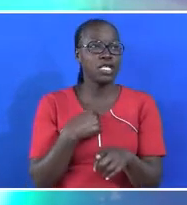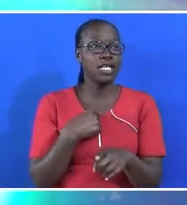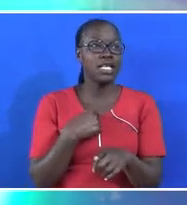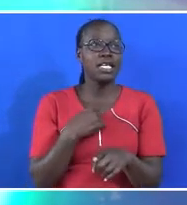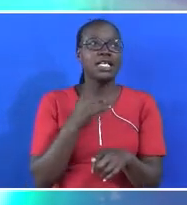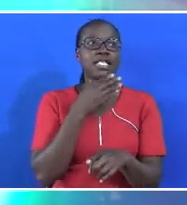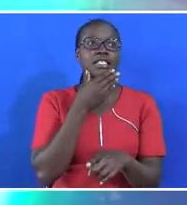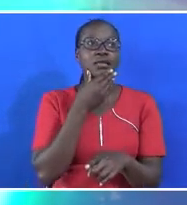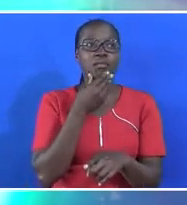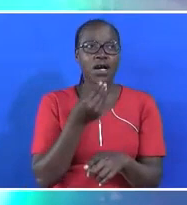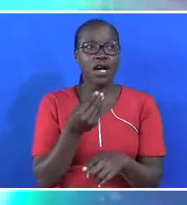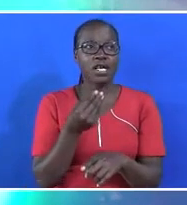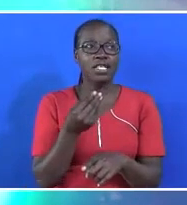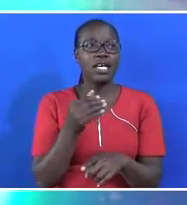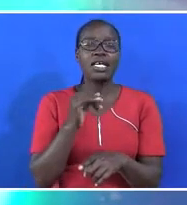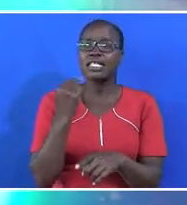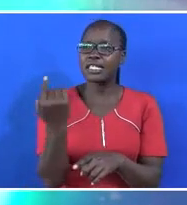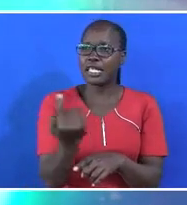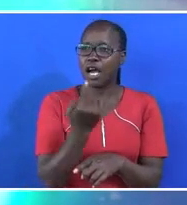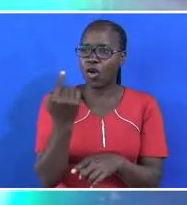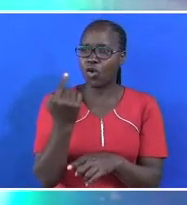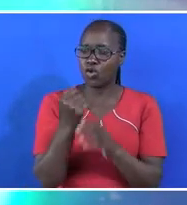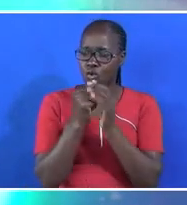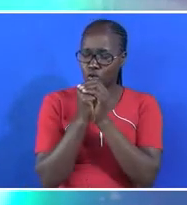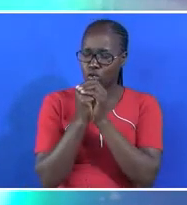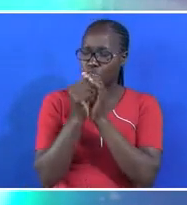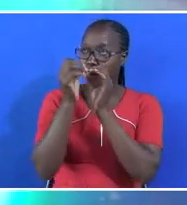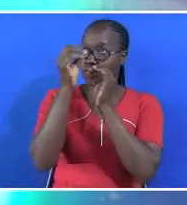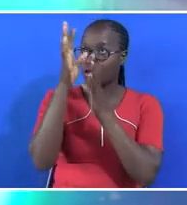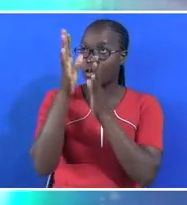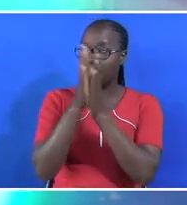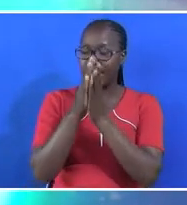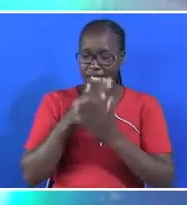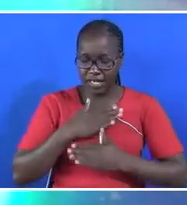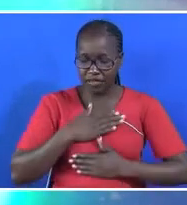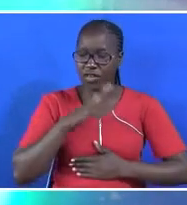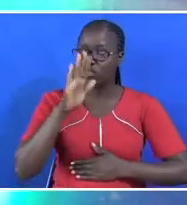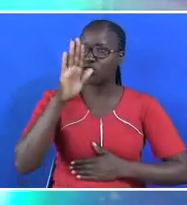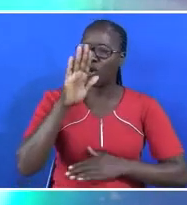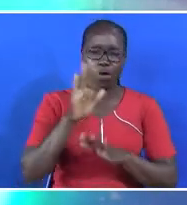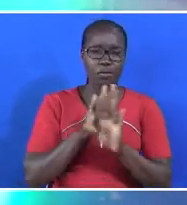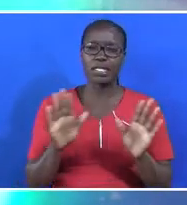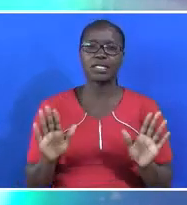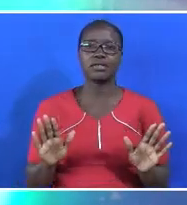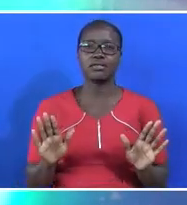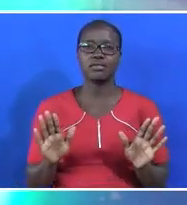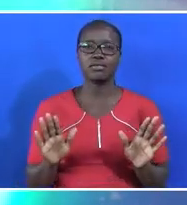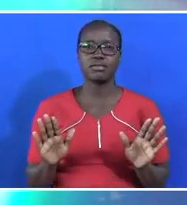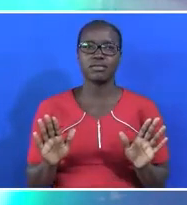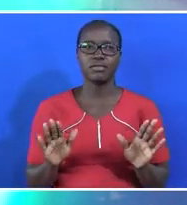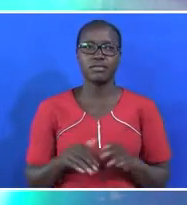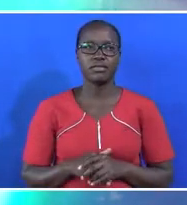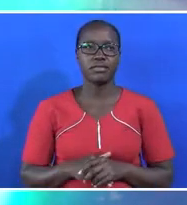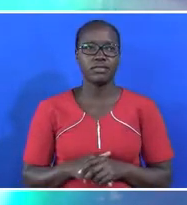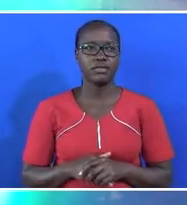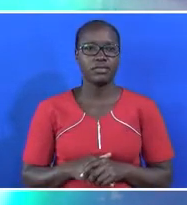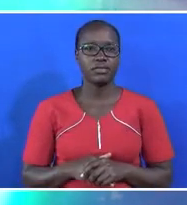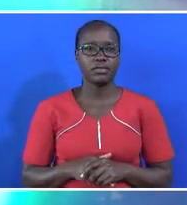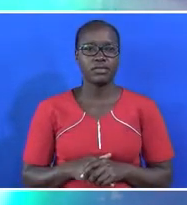the man that only worships God and reveres God, period.